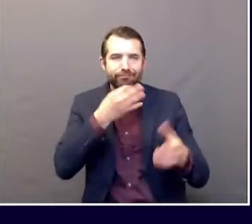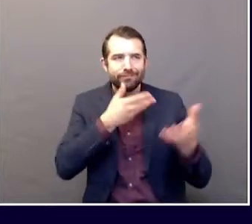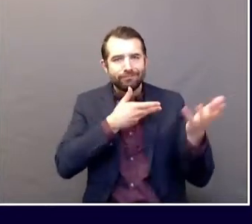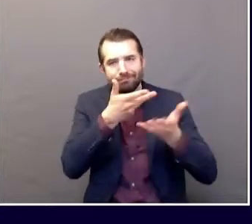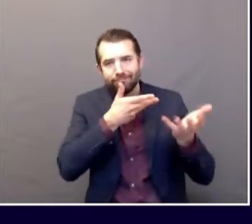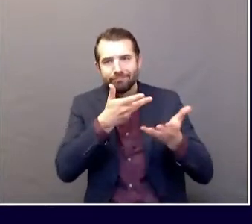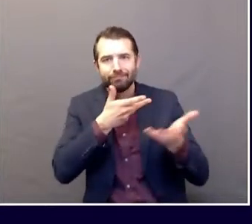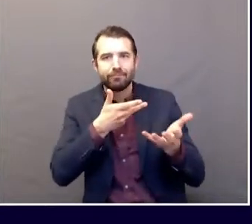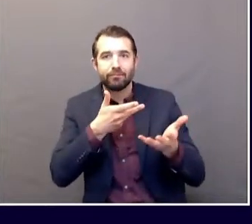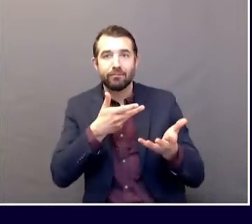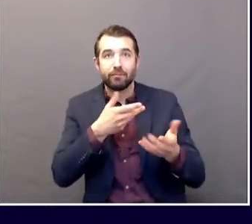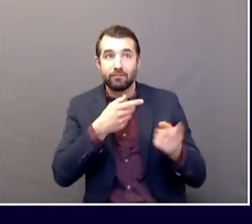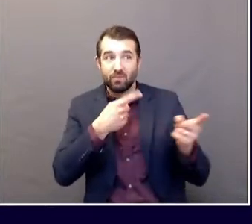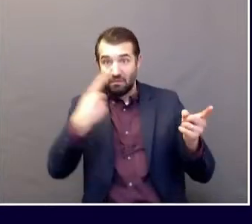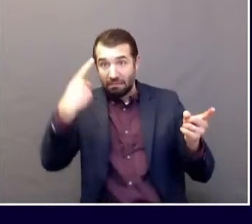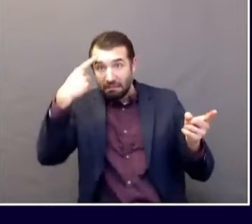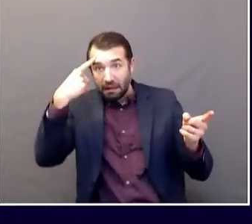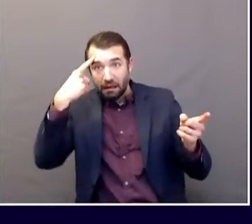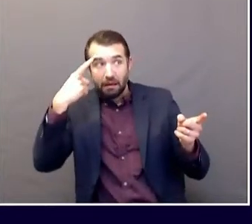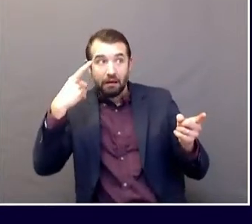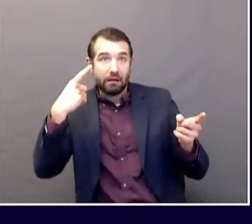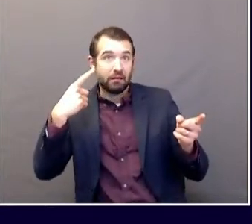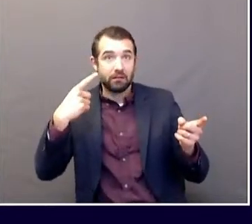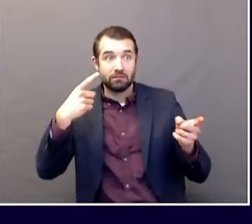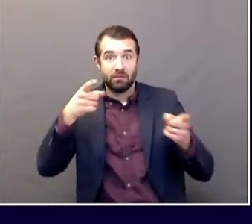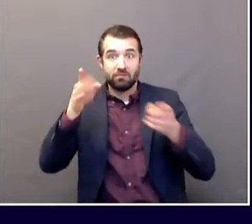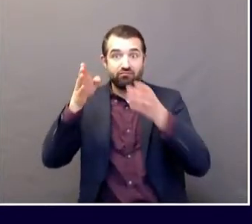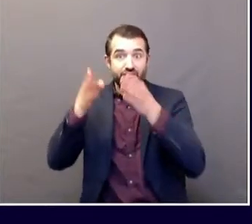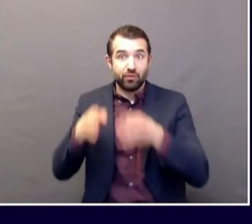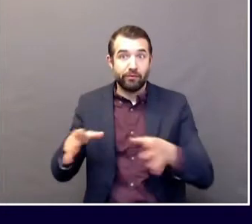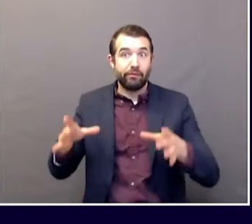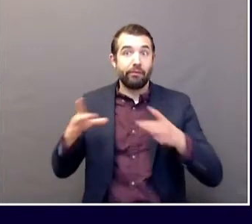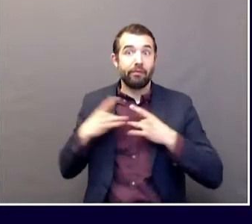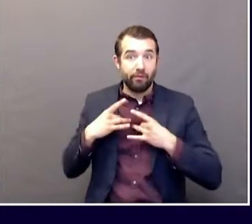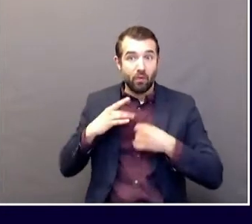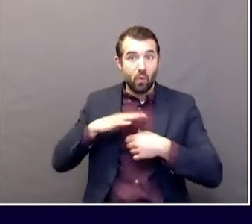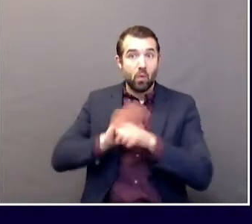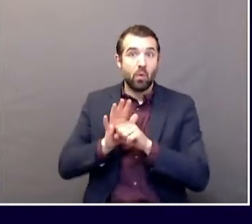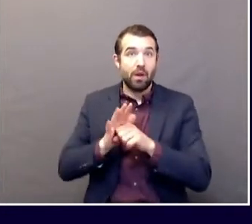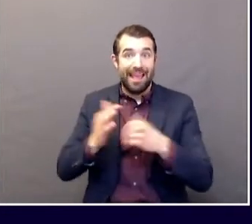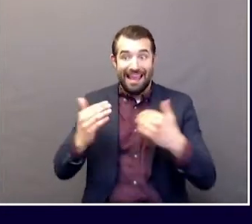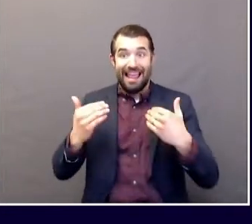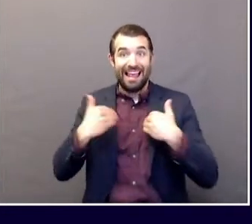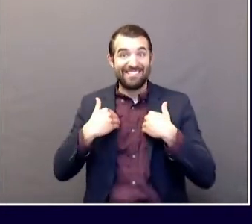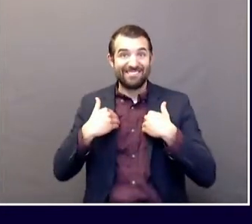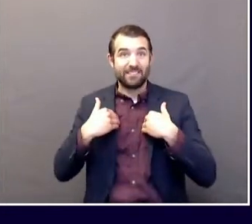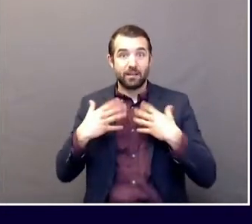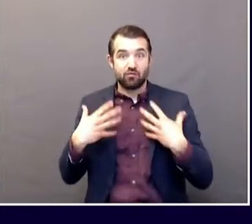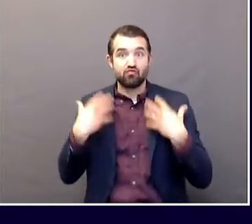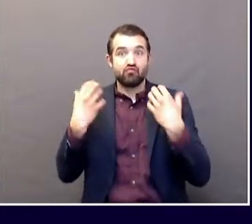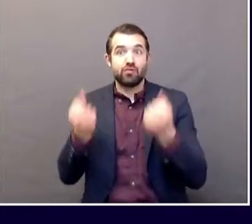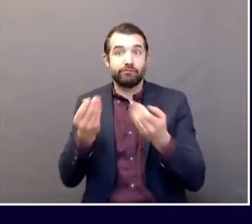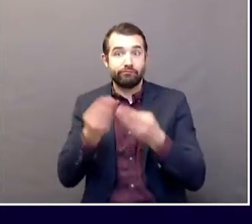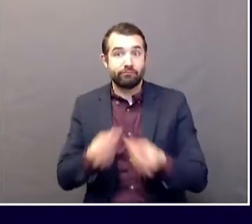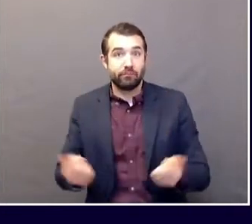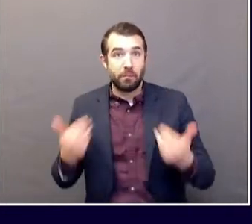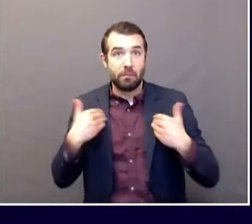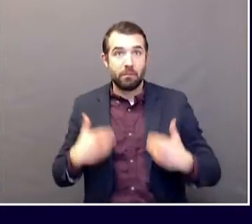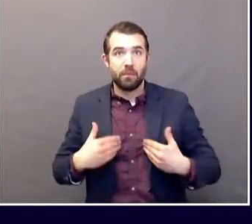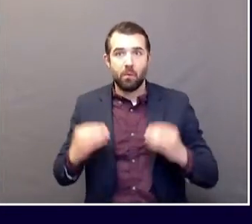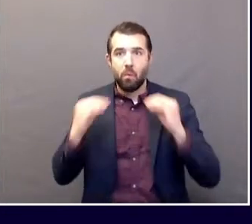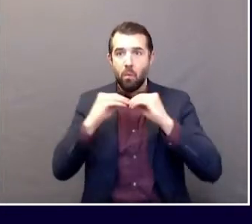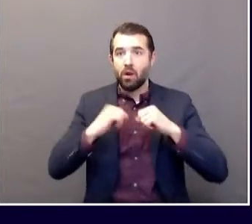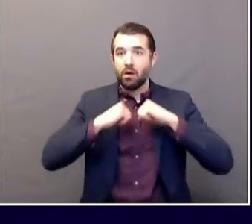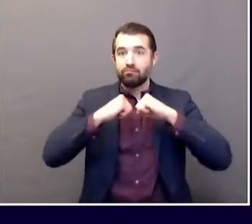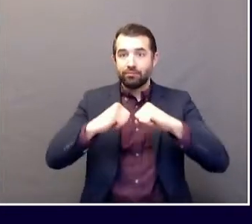combination of people having recovered from COVID and having some degree of immunity plus the additional folks who are getting vaccinated,